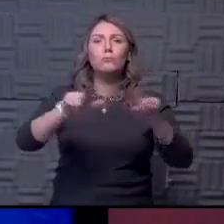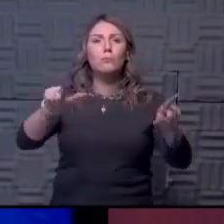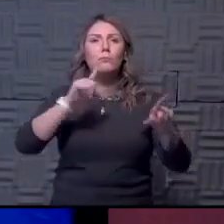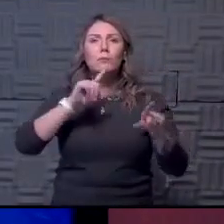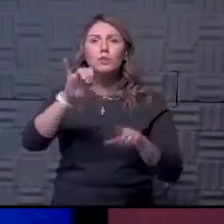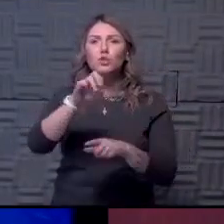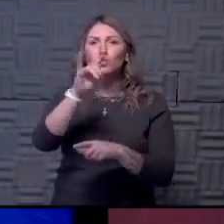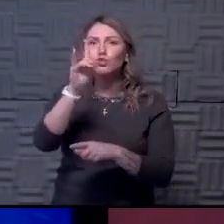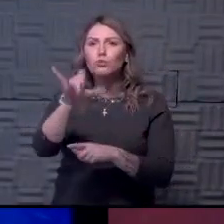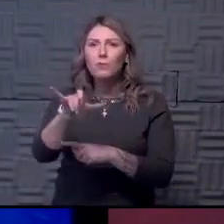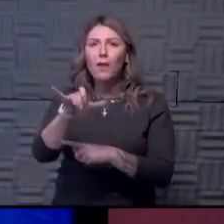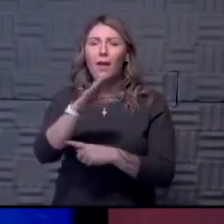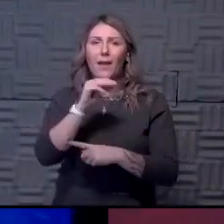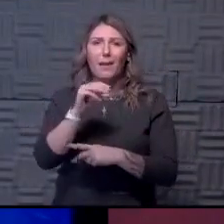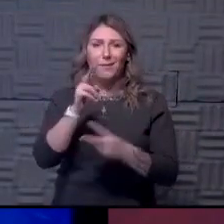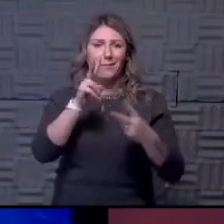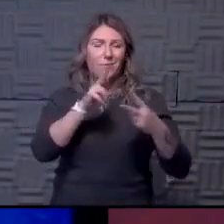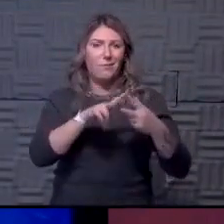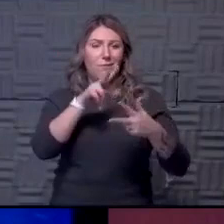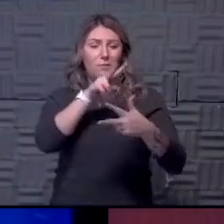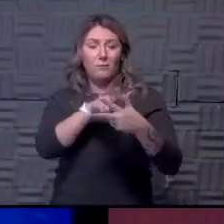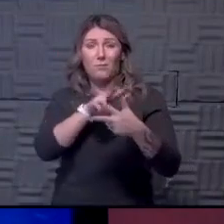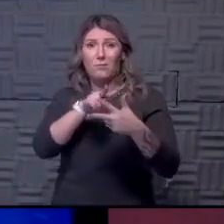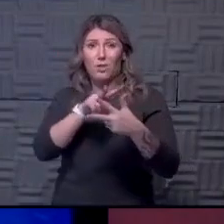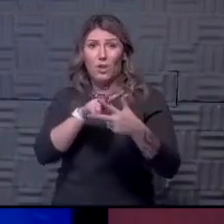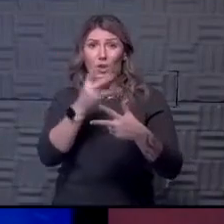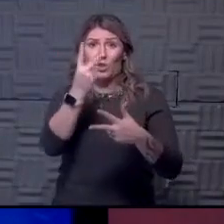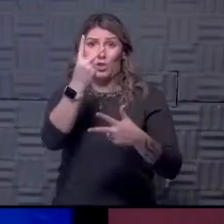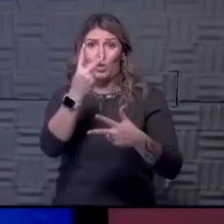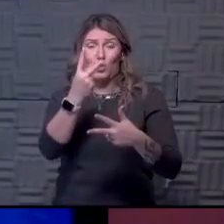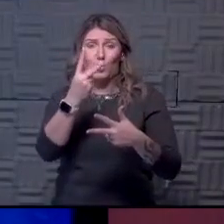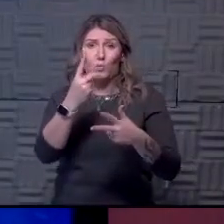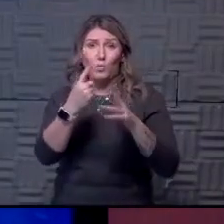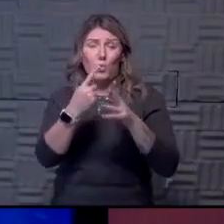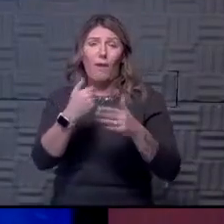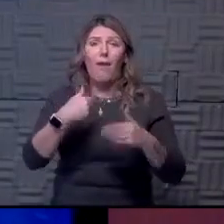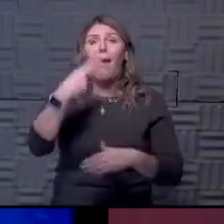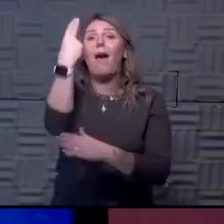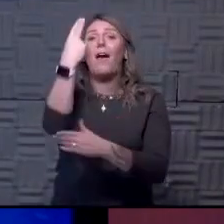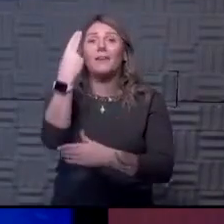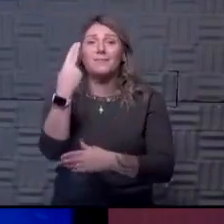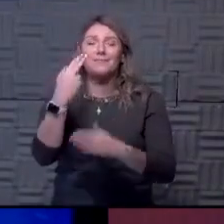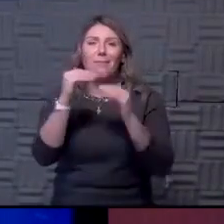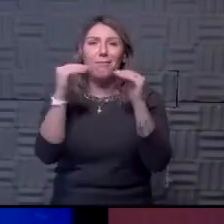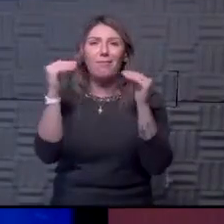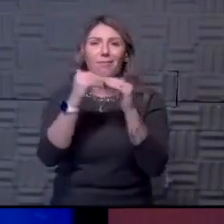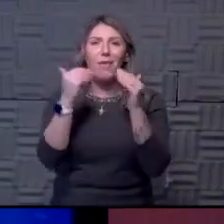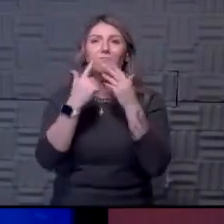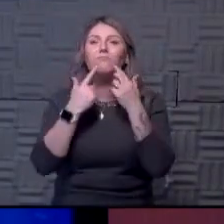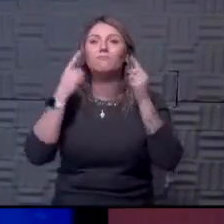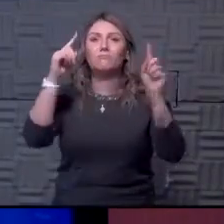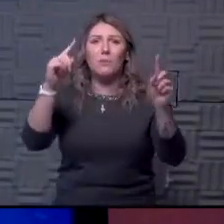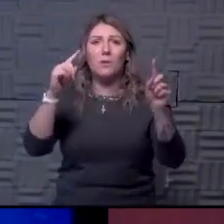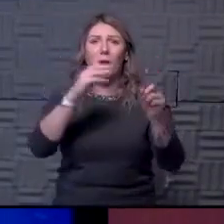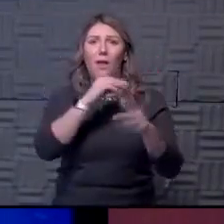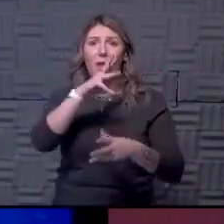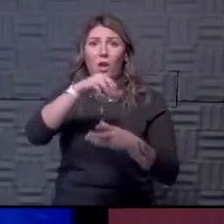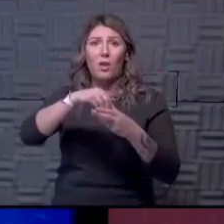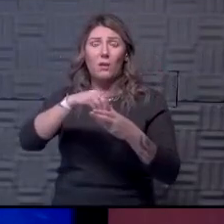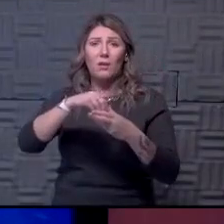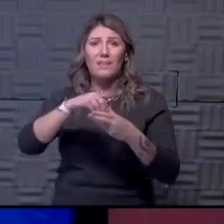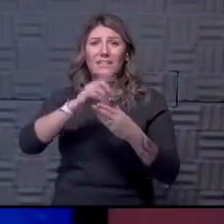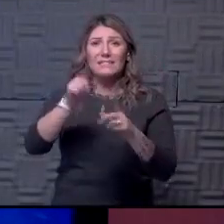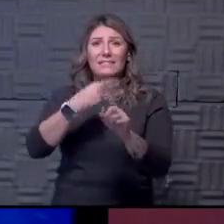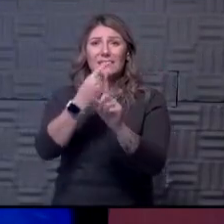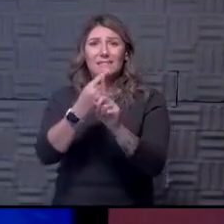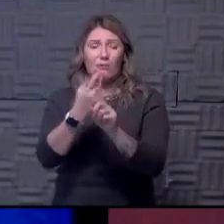Pfizer just did the two-dose regimen in order to demonstrate the highest levels of efficacy. But I believe they're also engaged now in single-dose trials